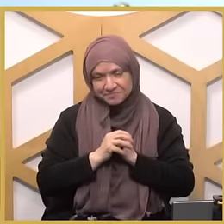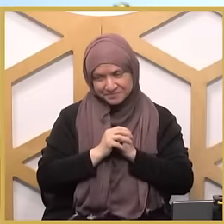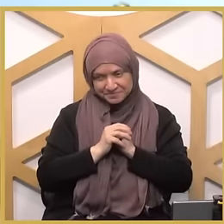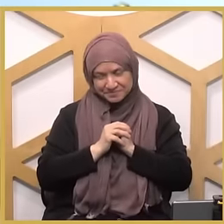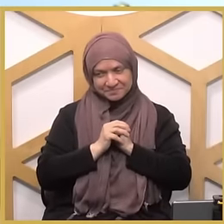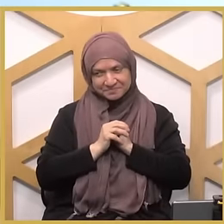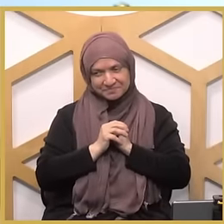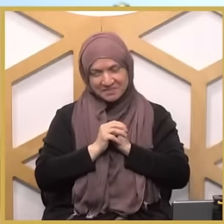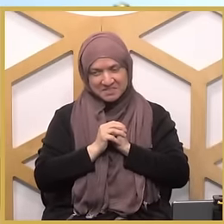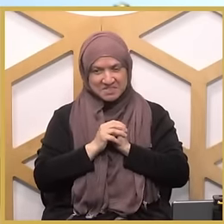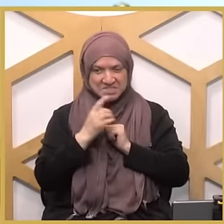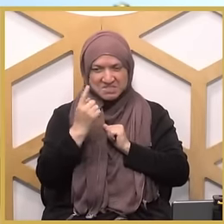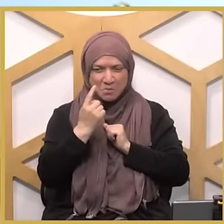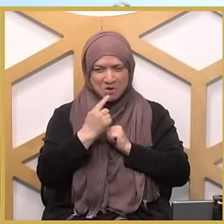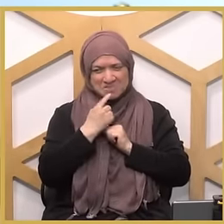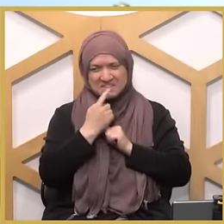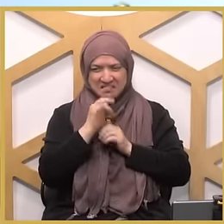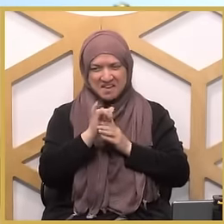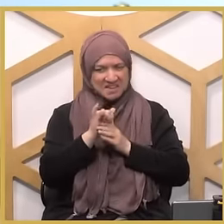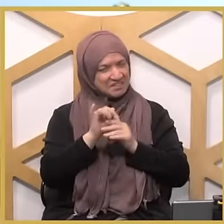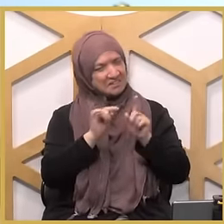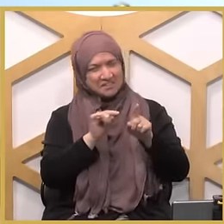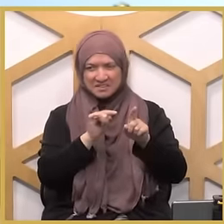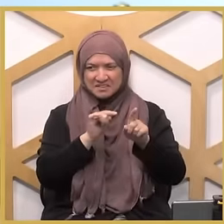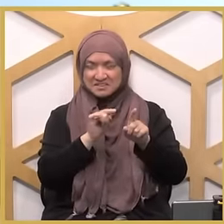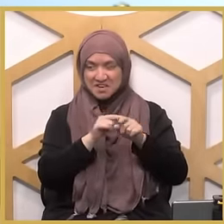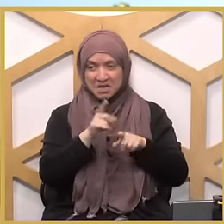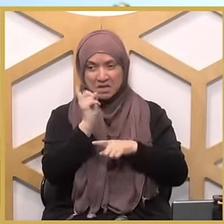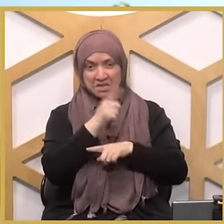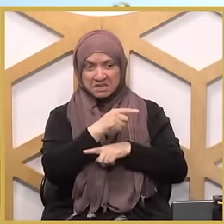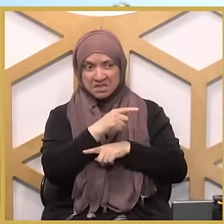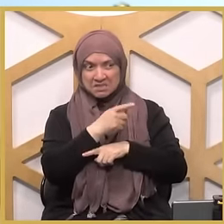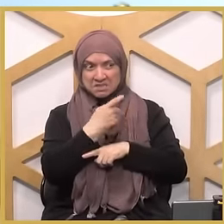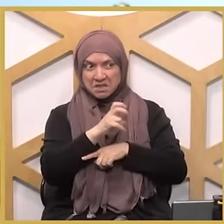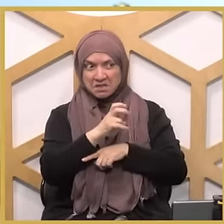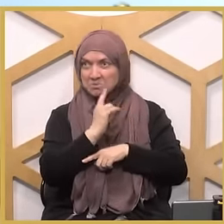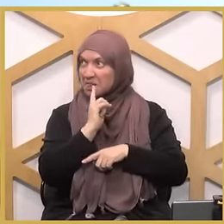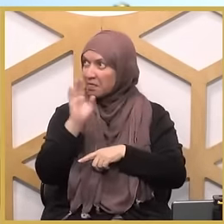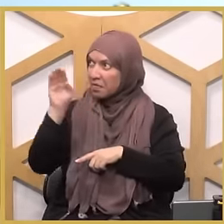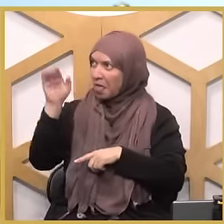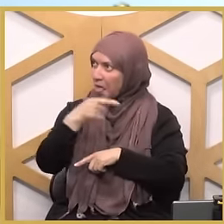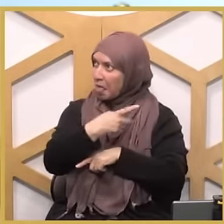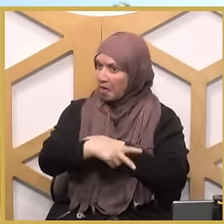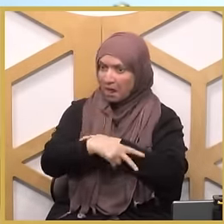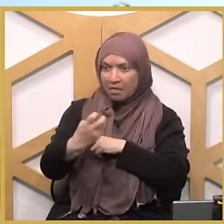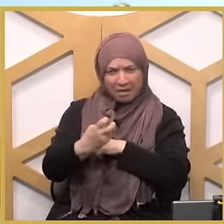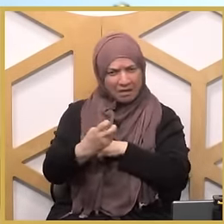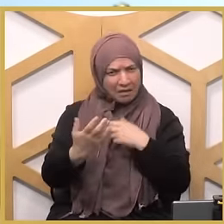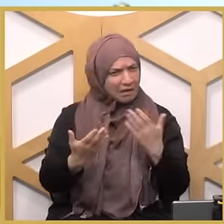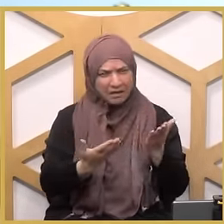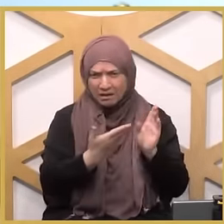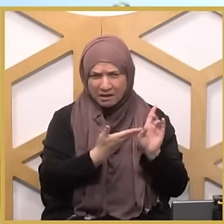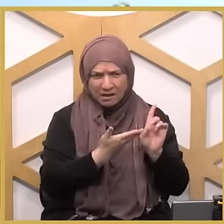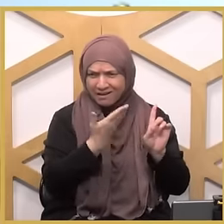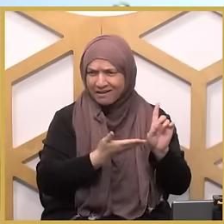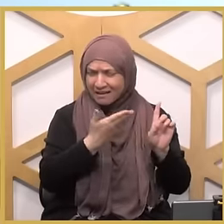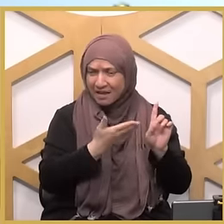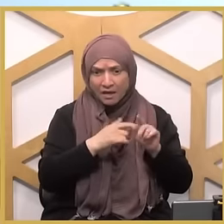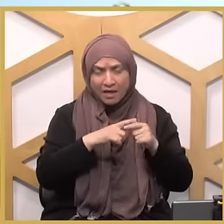than they thought. And like people were like, man, we're so sorry. Like this, the shame that overcame